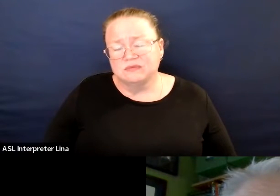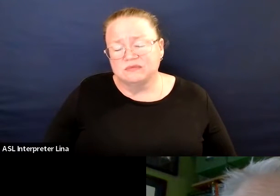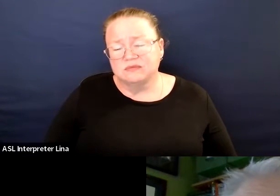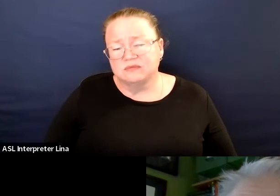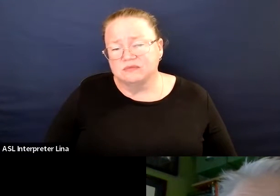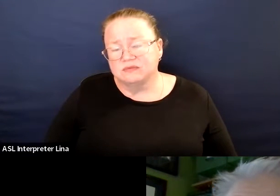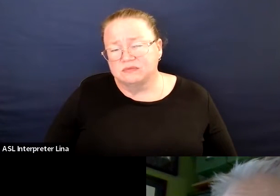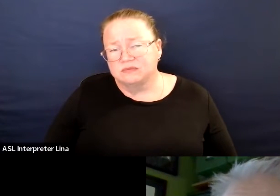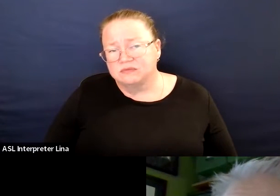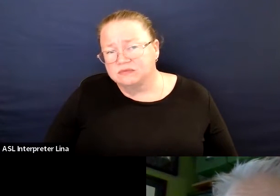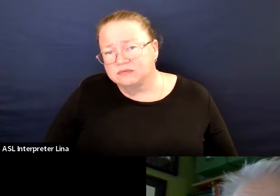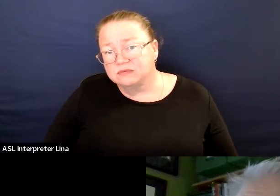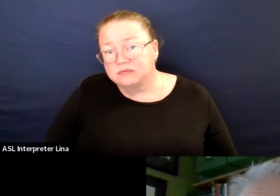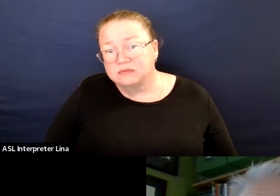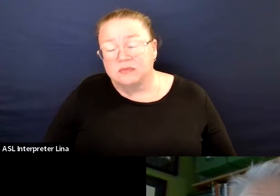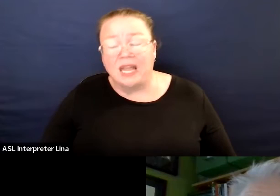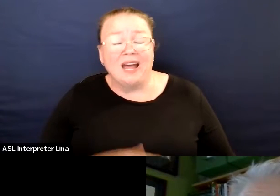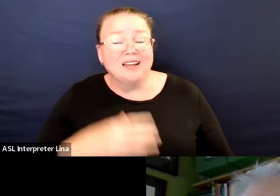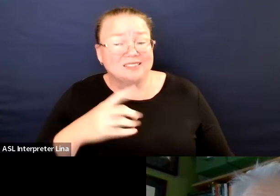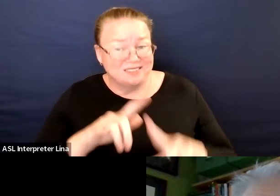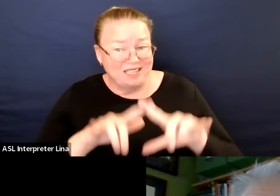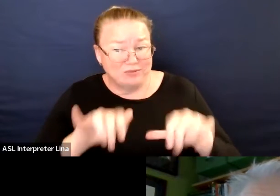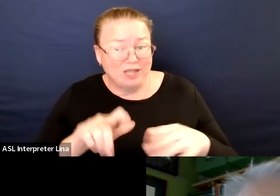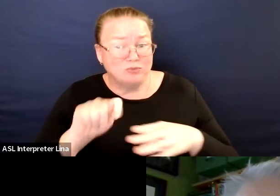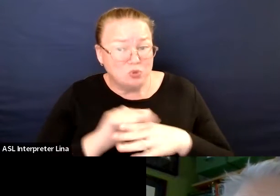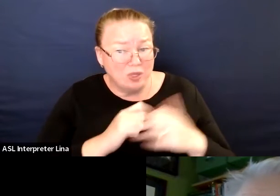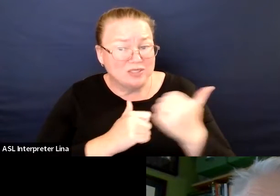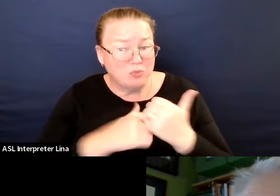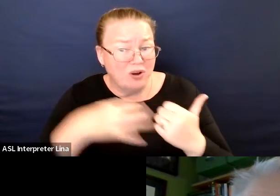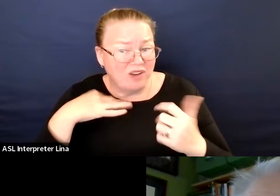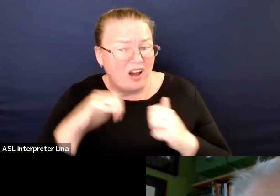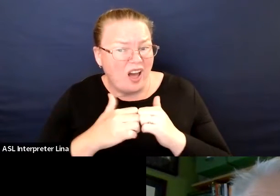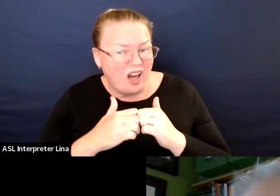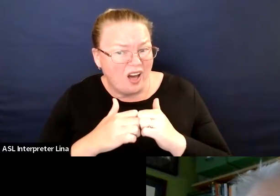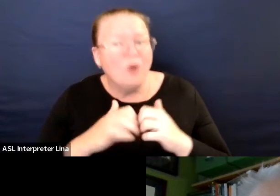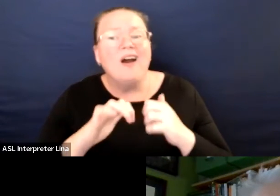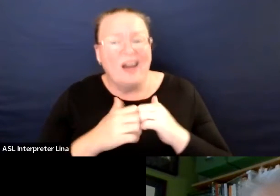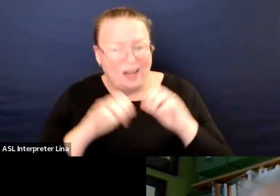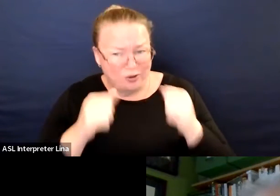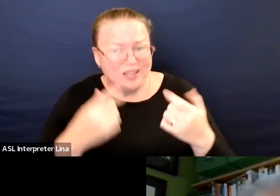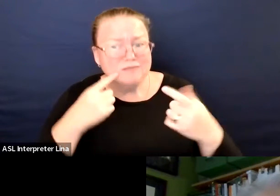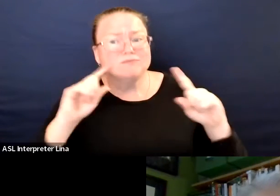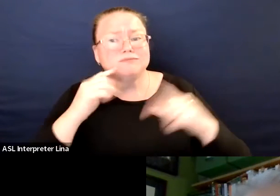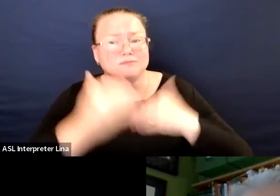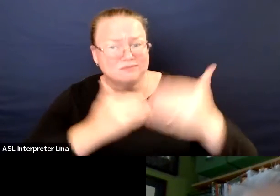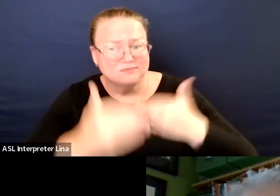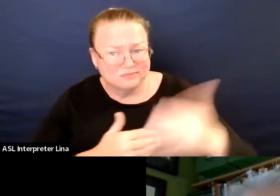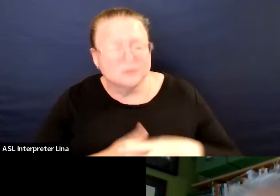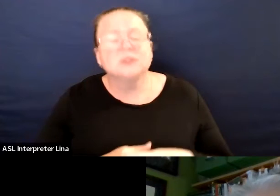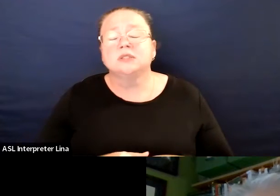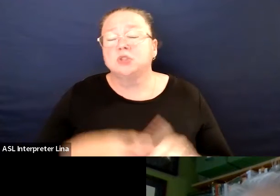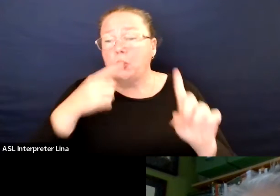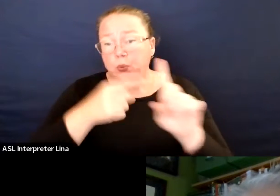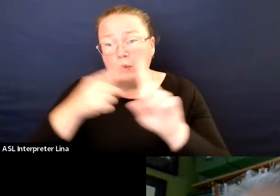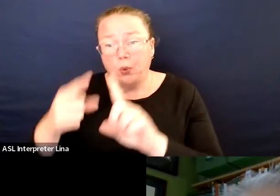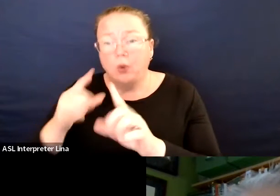And will you be able to train and support those volunteers, and how will you make that happen? Yeah. Right. So goals is so